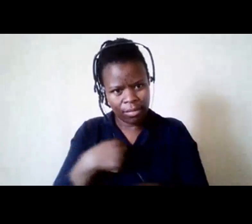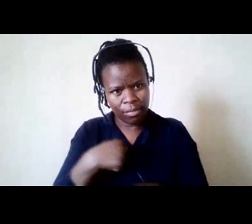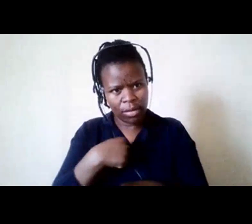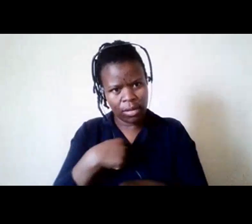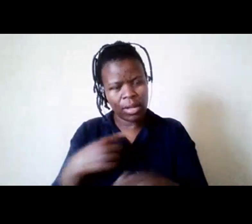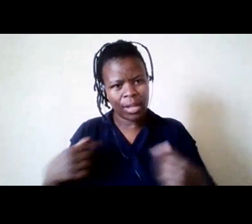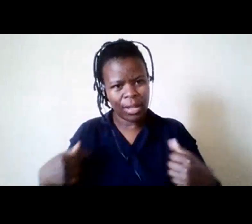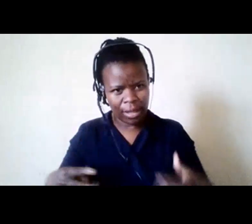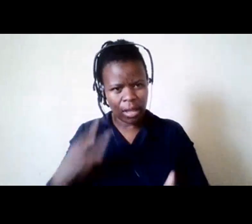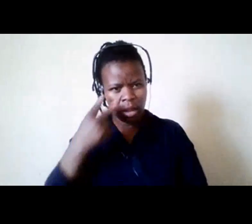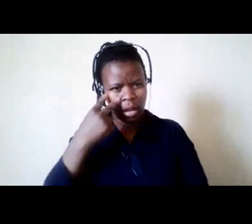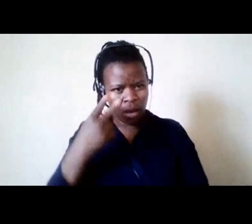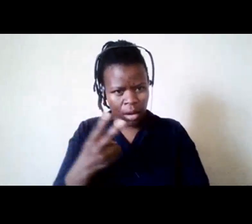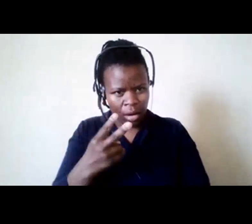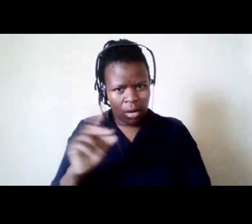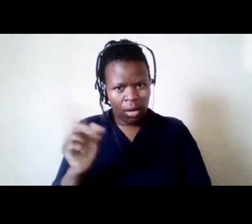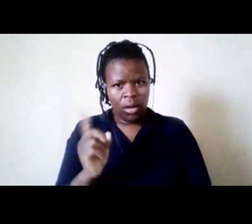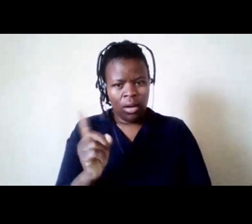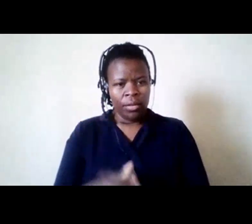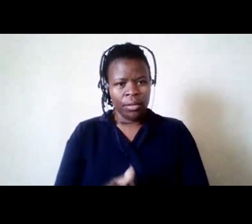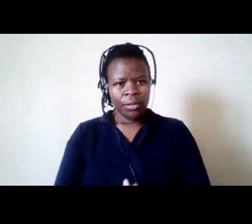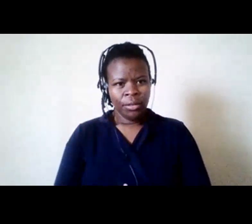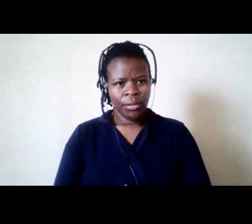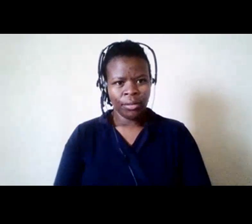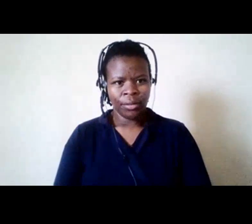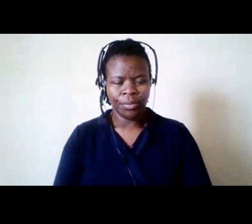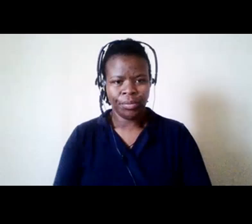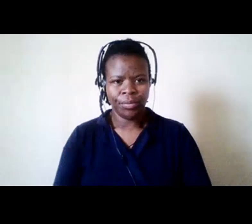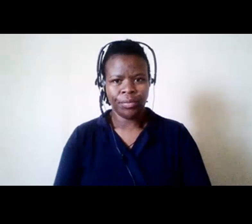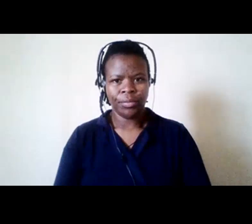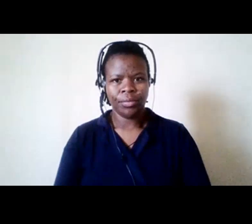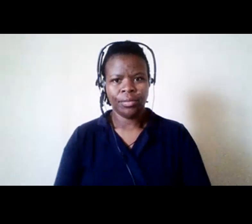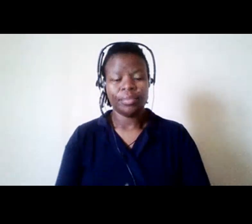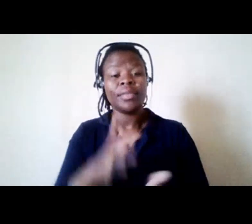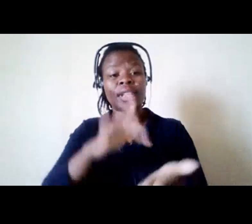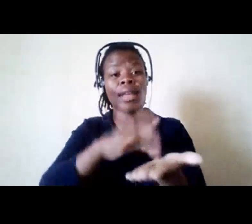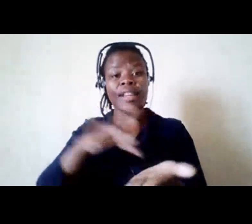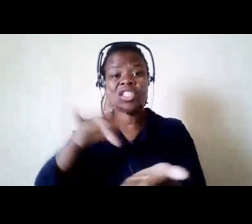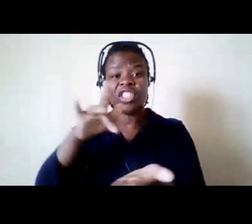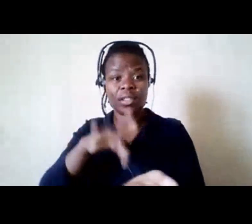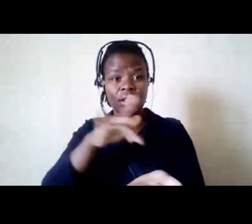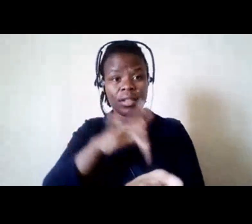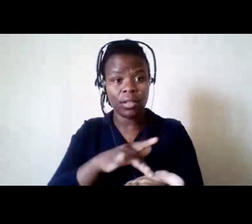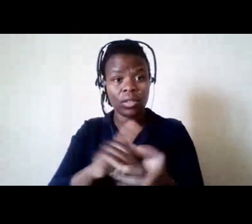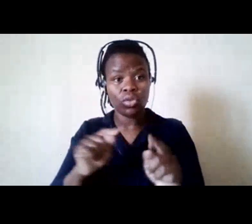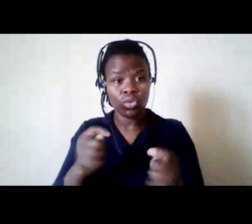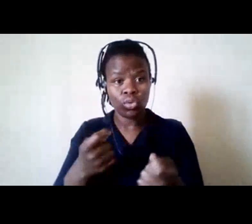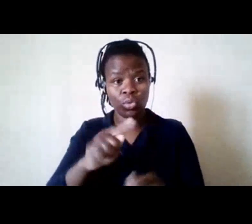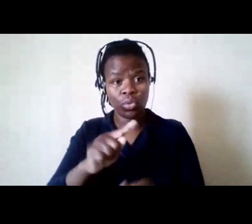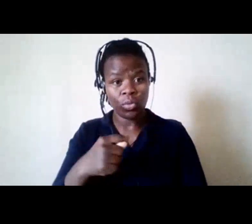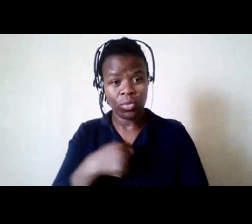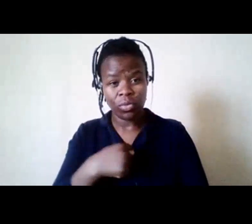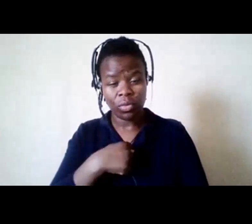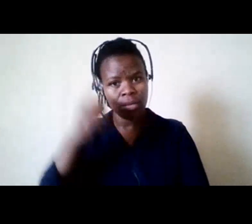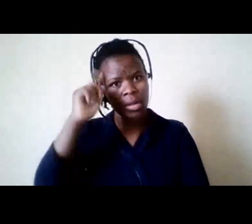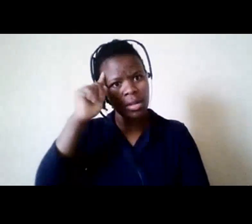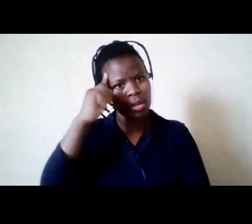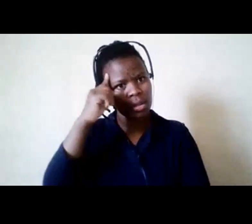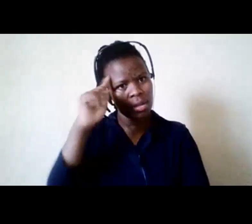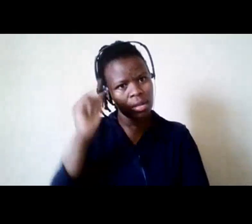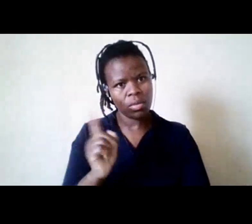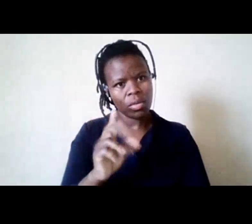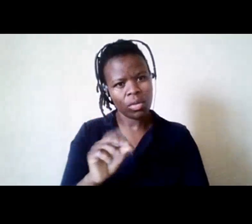agency. Agency then. So for me, once I think, and if you'll just